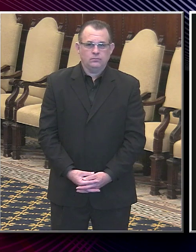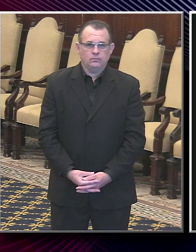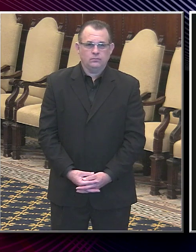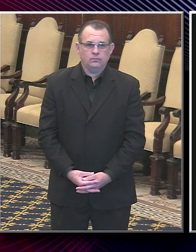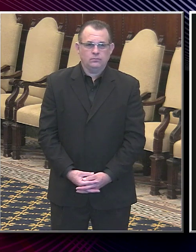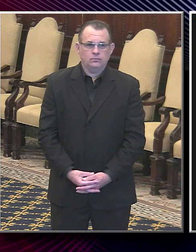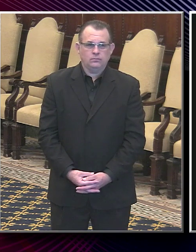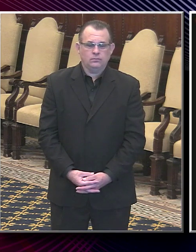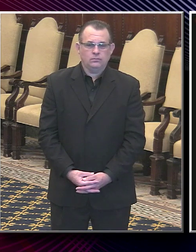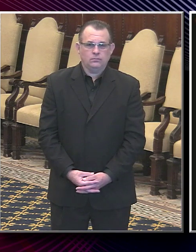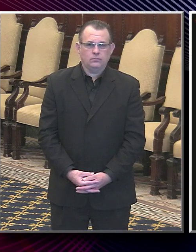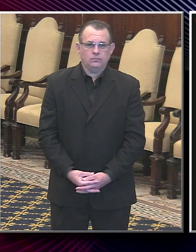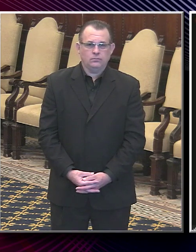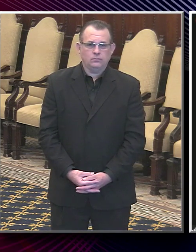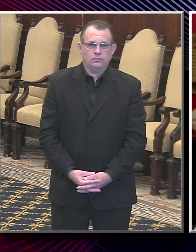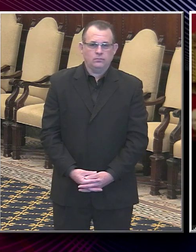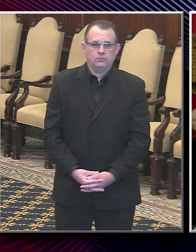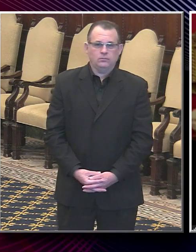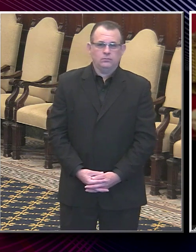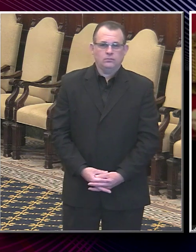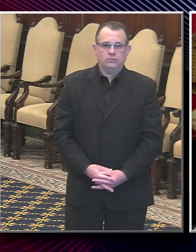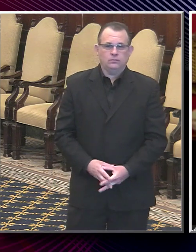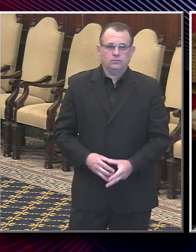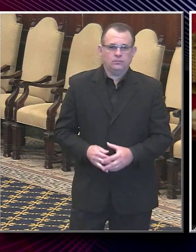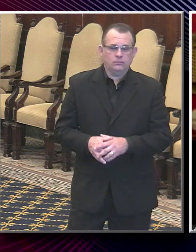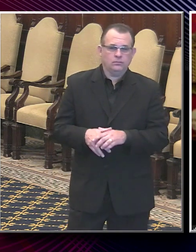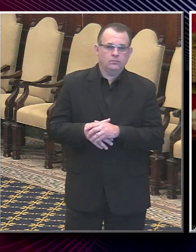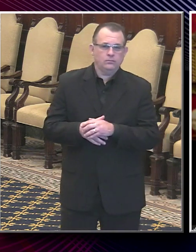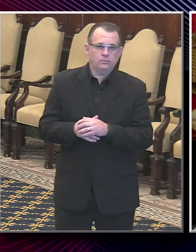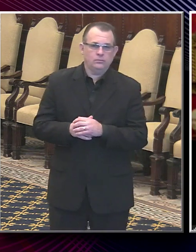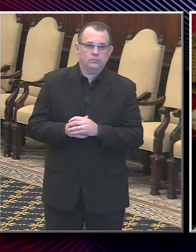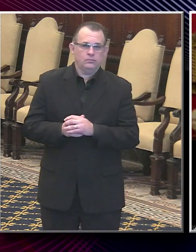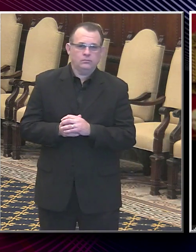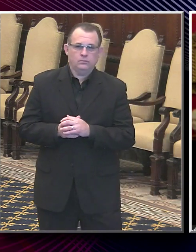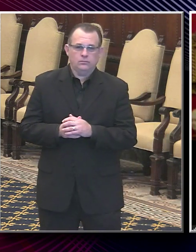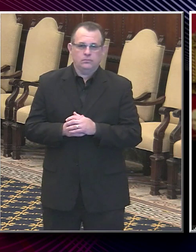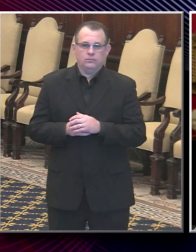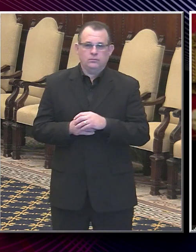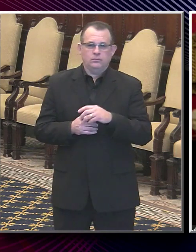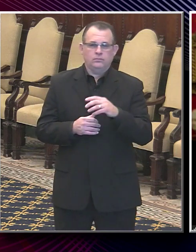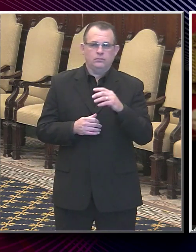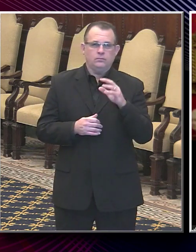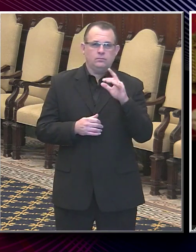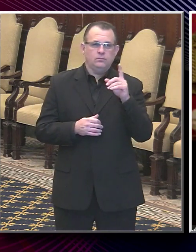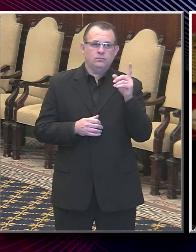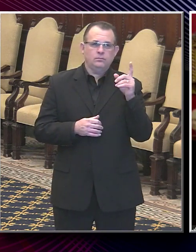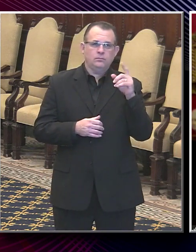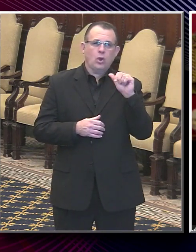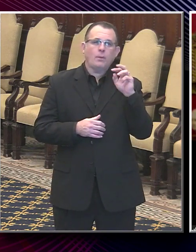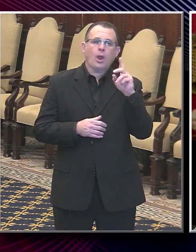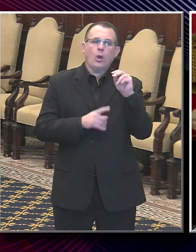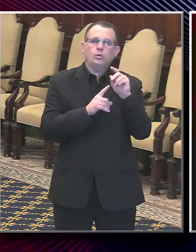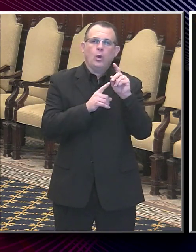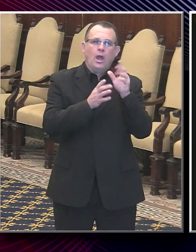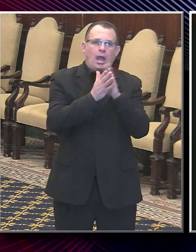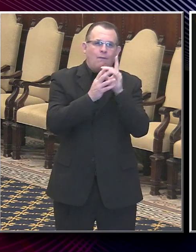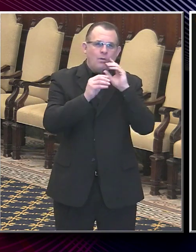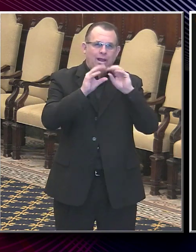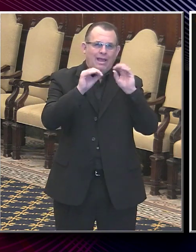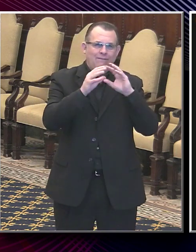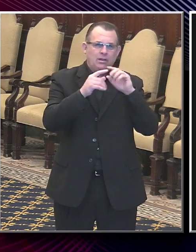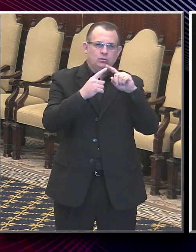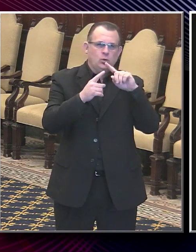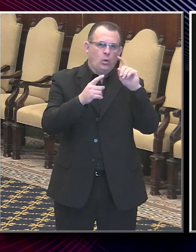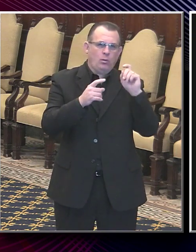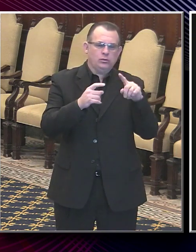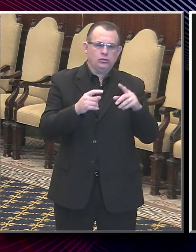¿Cuál es el plan de ellos? Una pregunta, Shaira, ¿y este evento que refieres anoche fue una fiesta oficial o fue una reunión extraoficial? Todo el mundo se